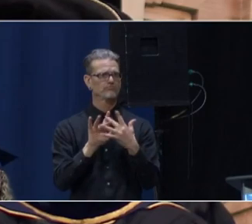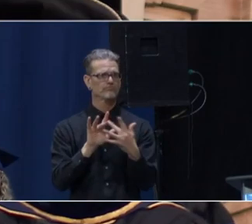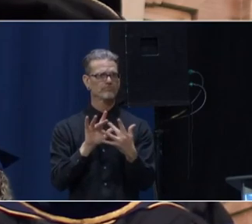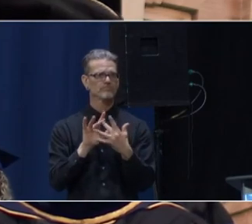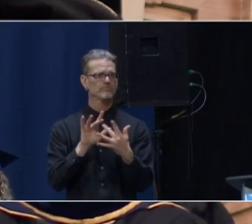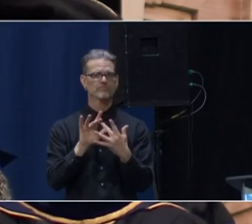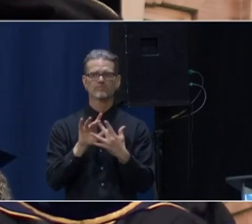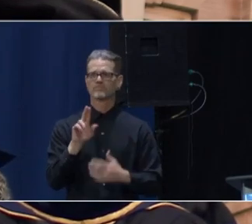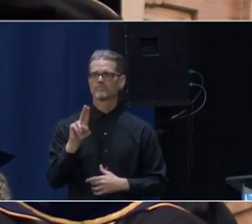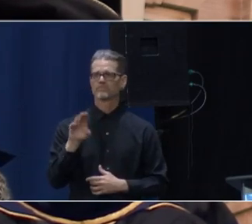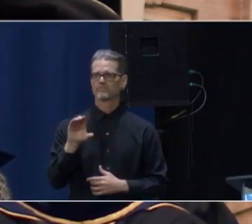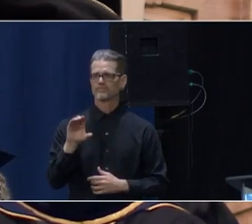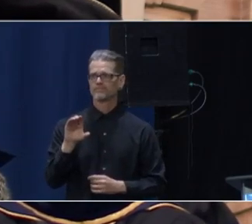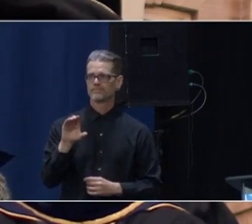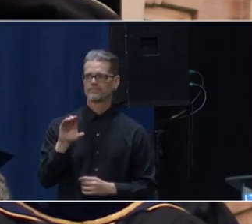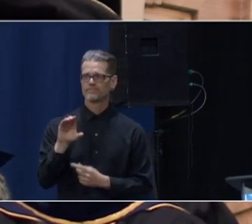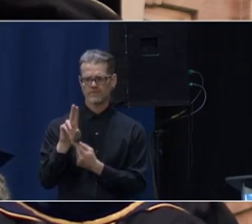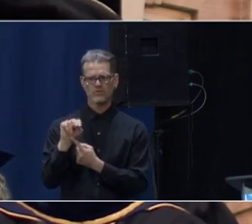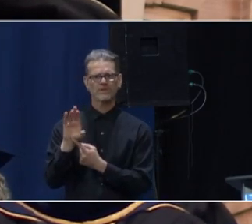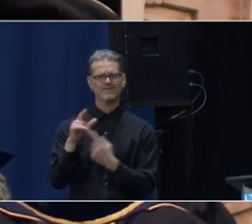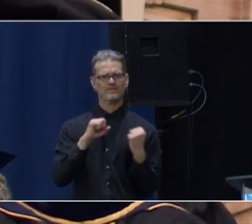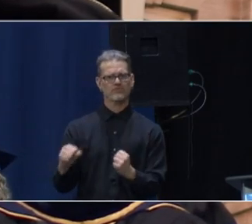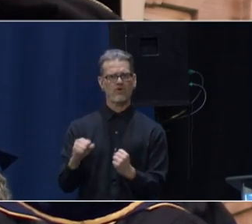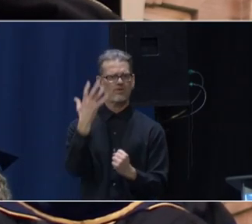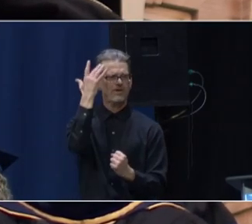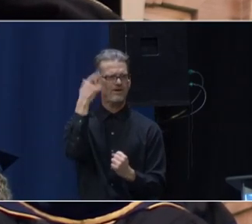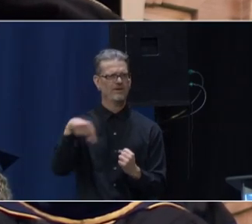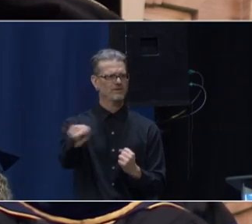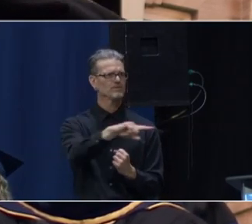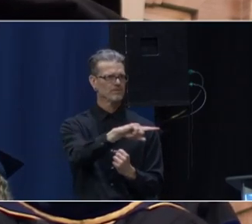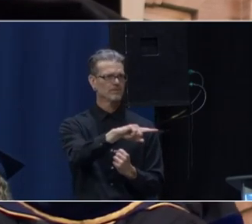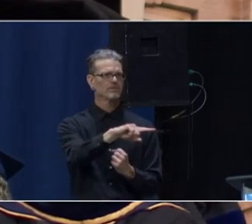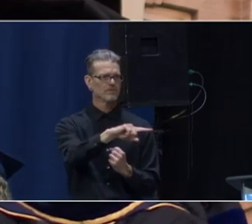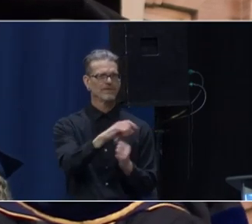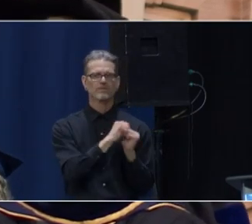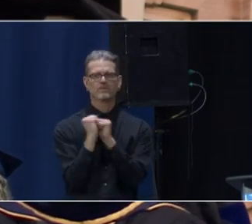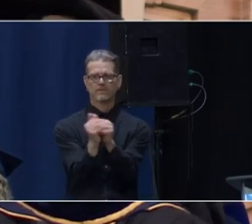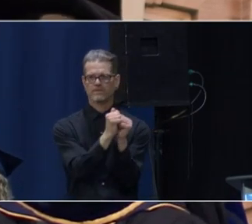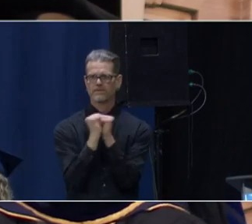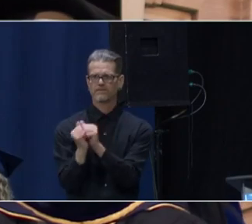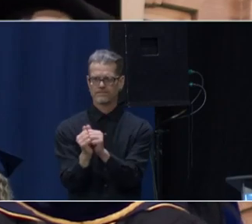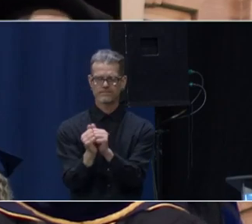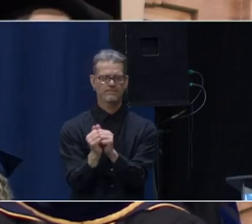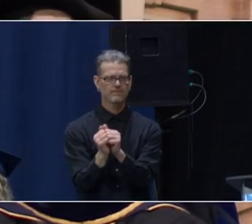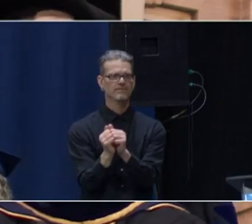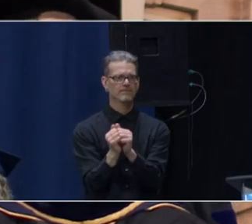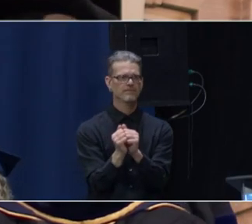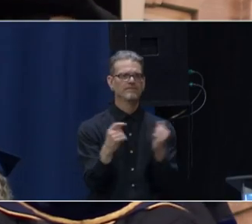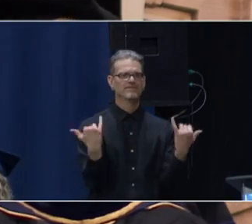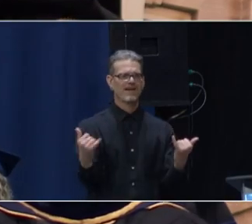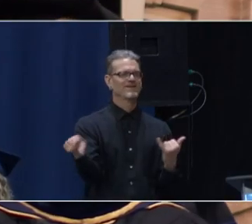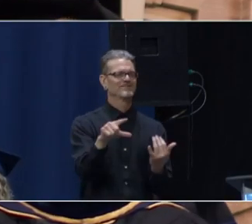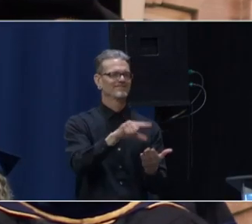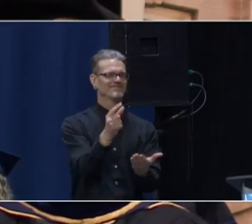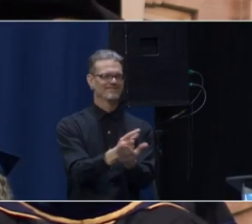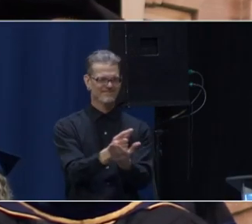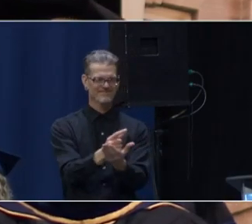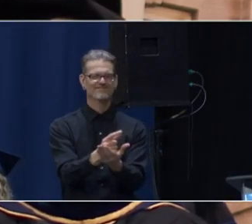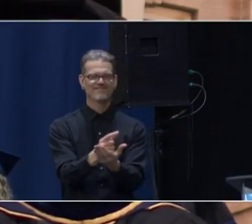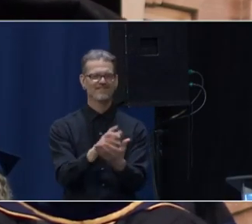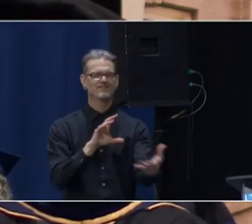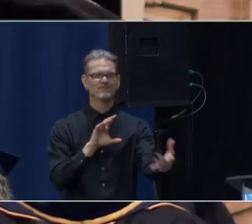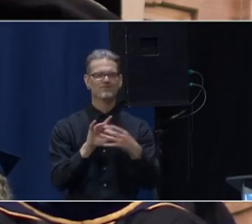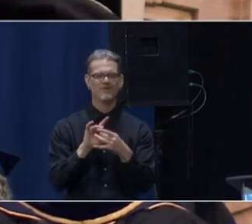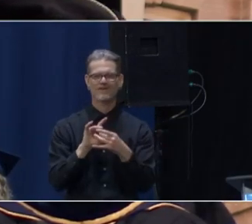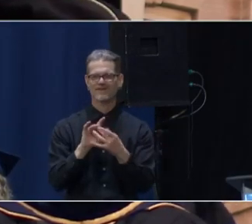mater. UNC is stronger because of you and with you. As graduates, you join a network of more